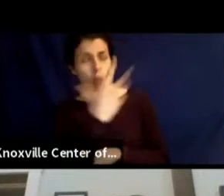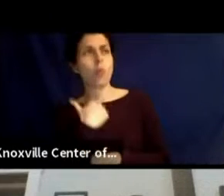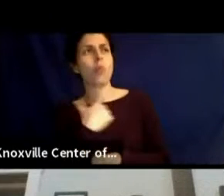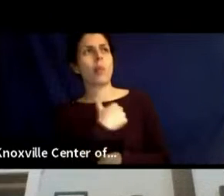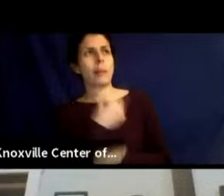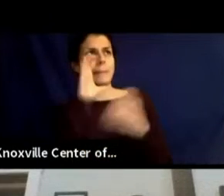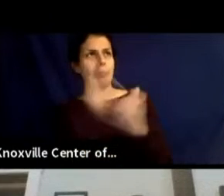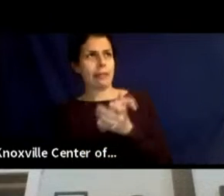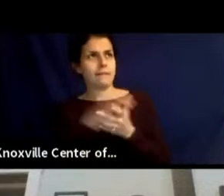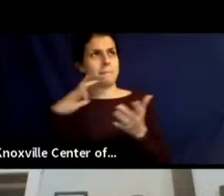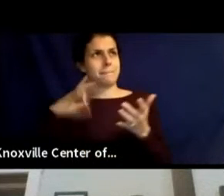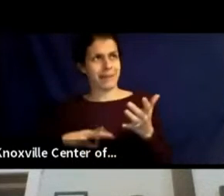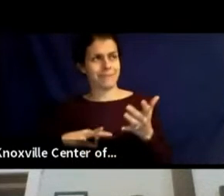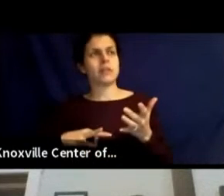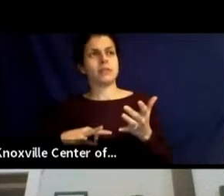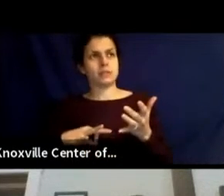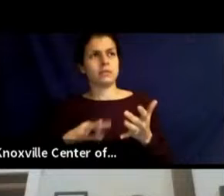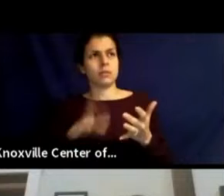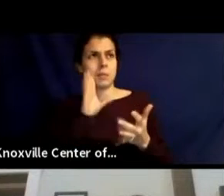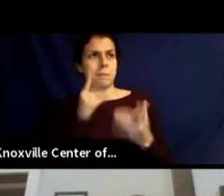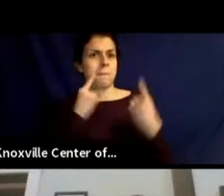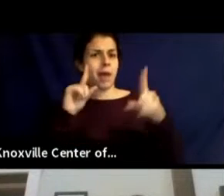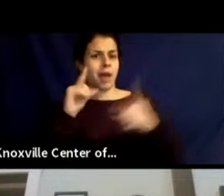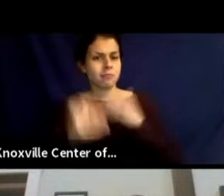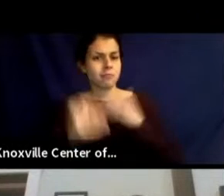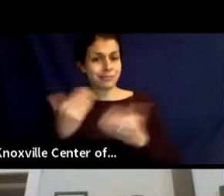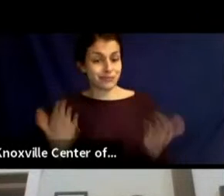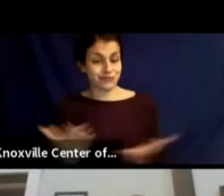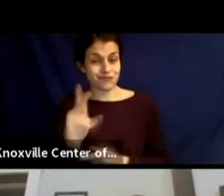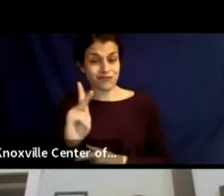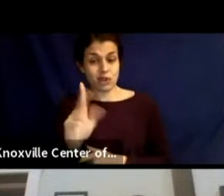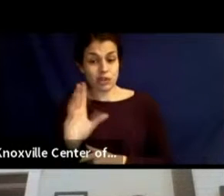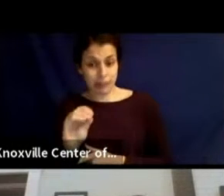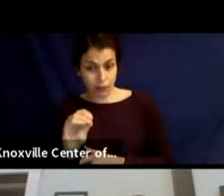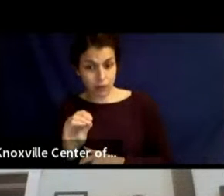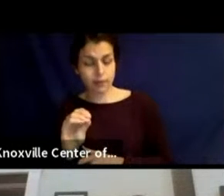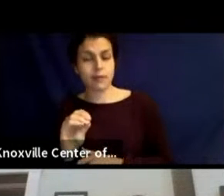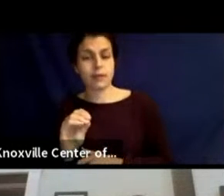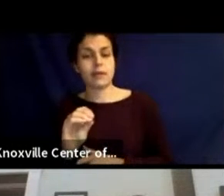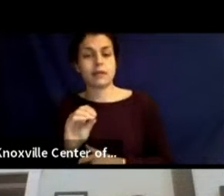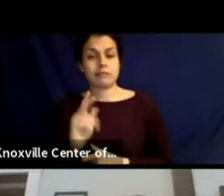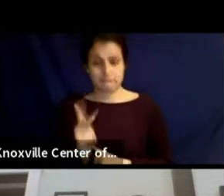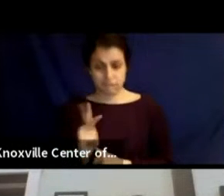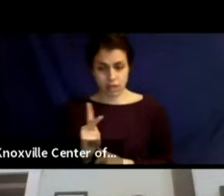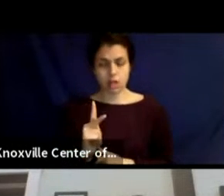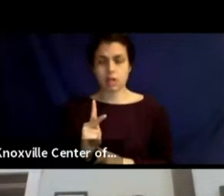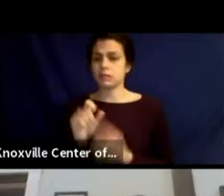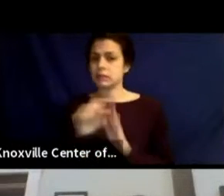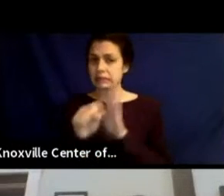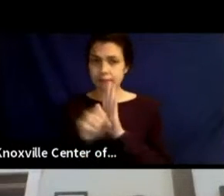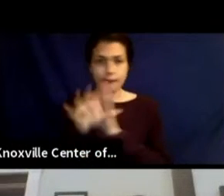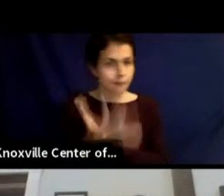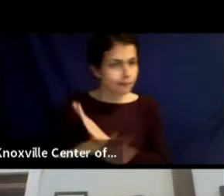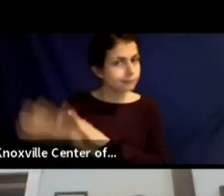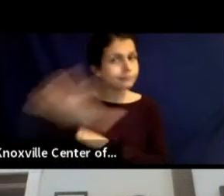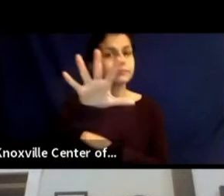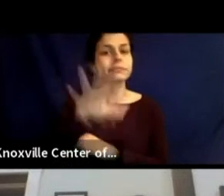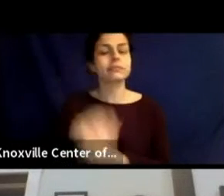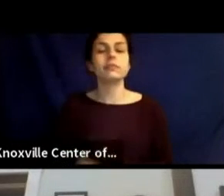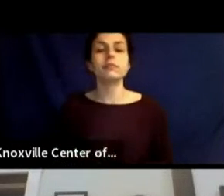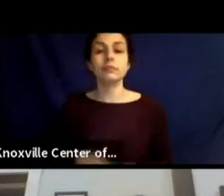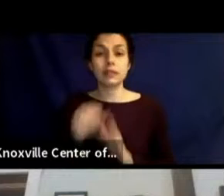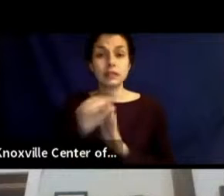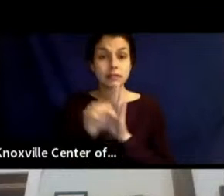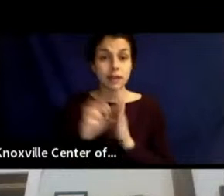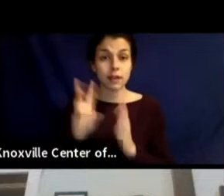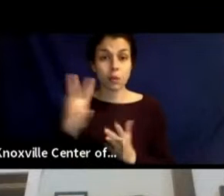beneficial to us here in Knoxville, Knox County, and the rest of the state. One thing taken off the state's website today, it